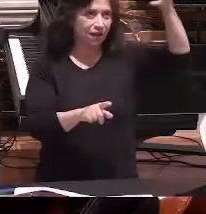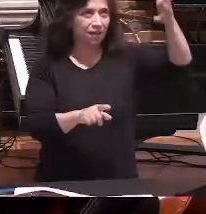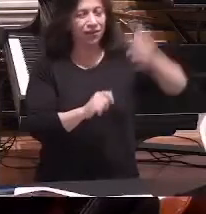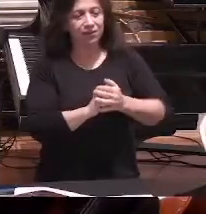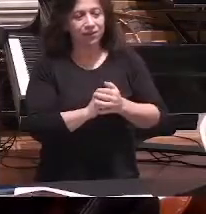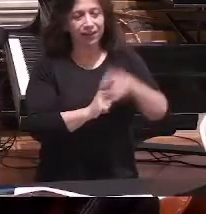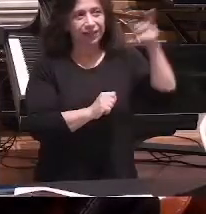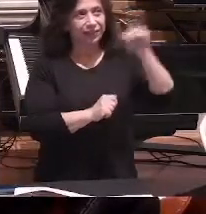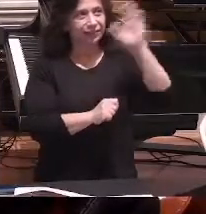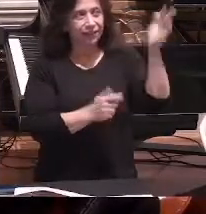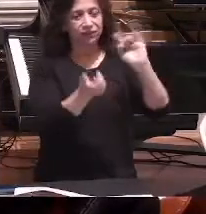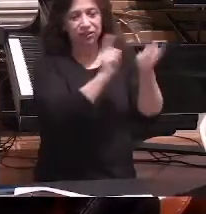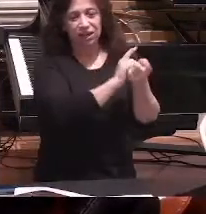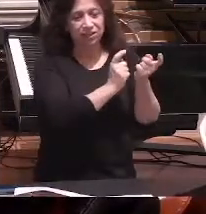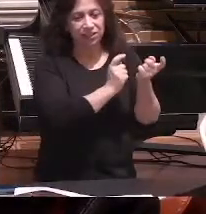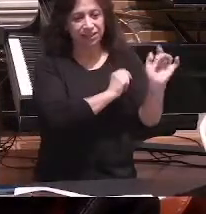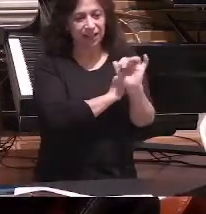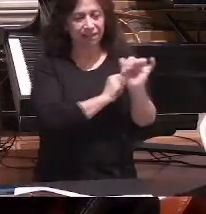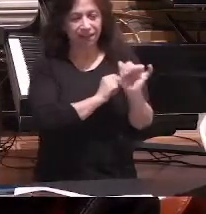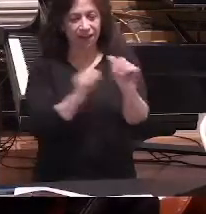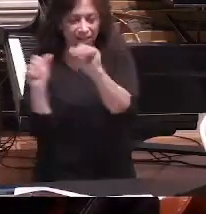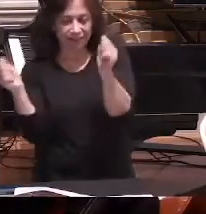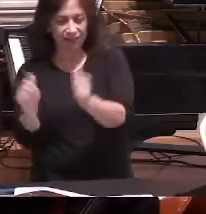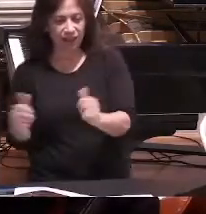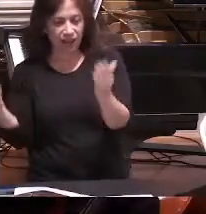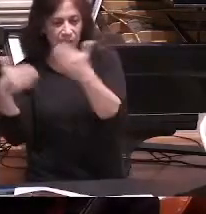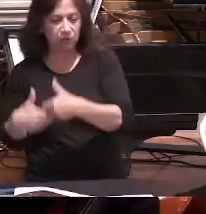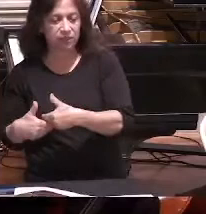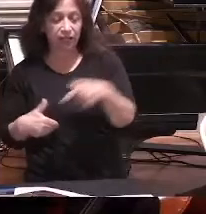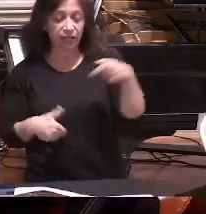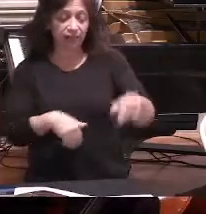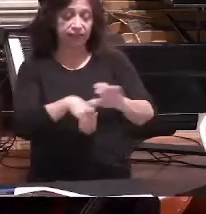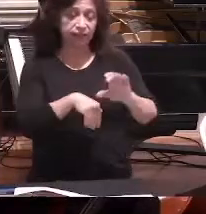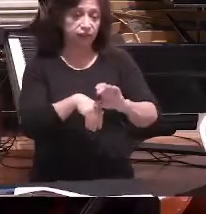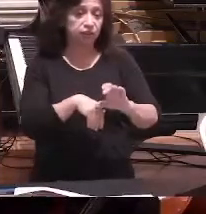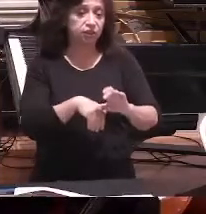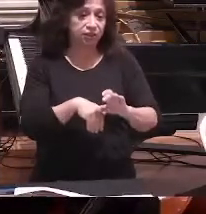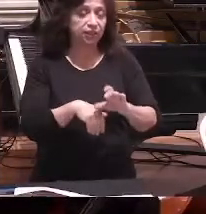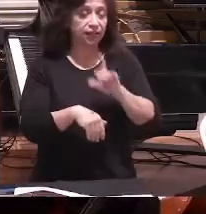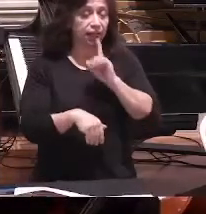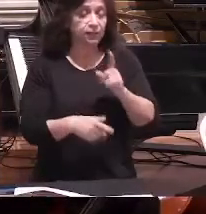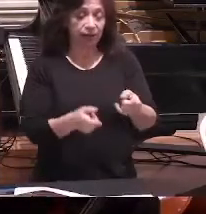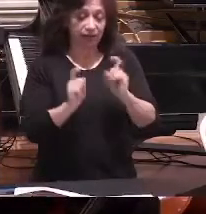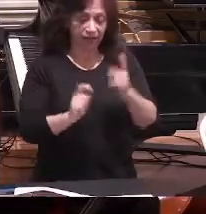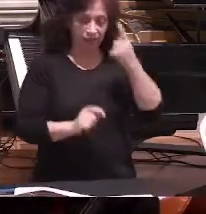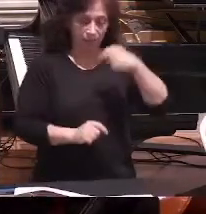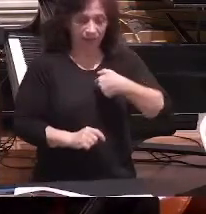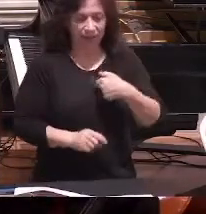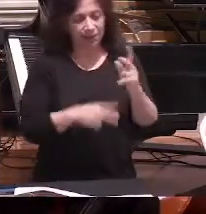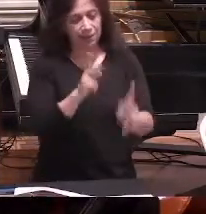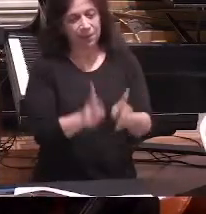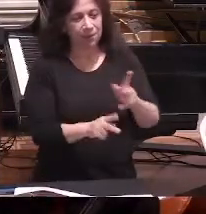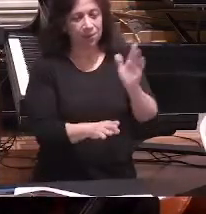not change like the shifting shadows. This church has been a gift to me. The people,